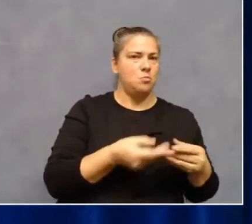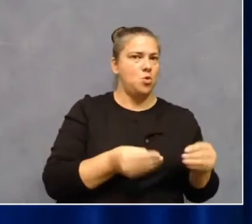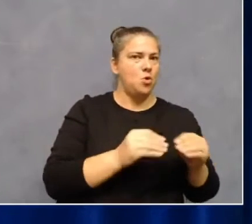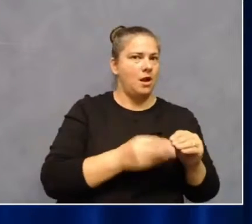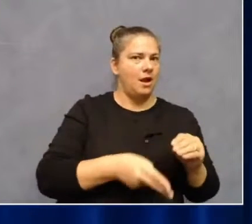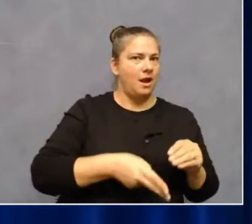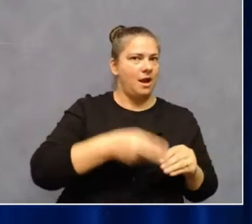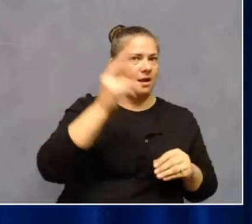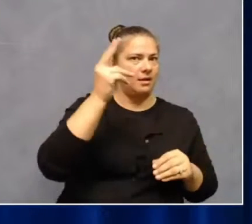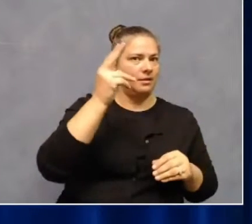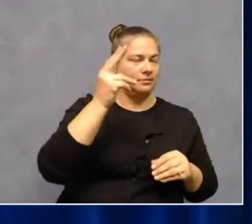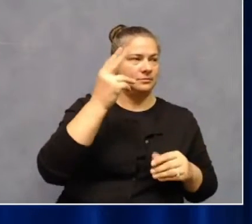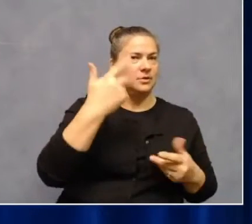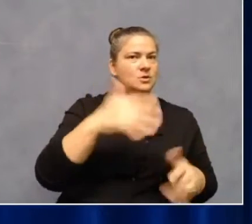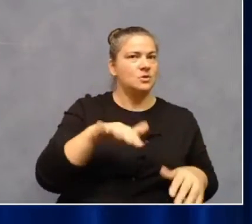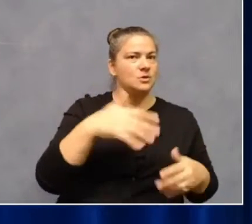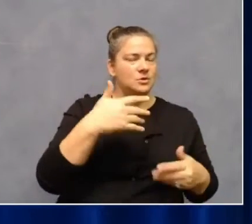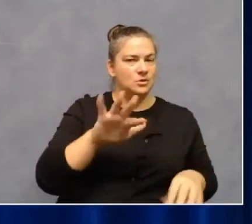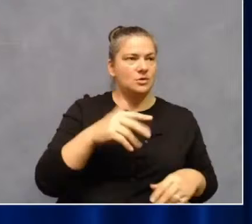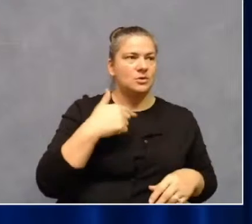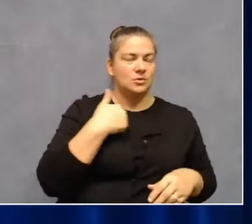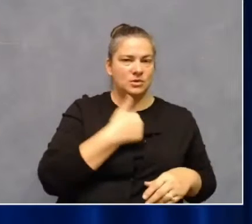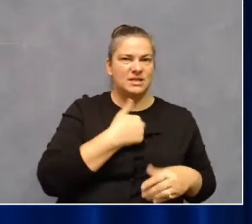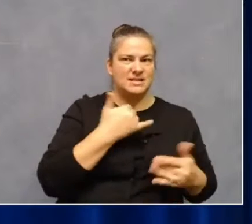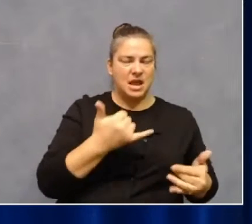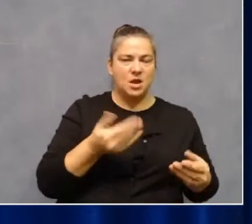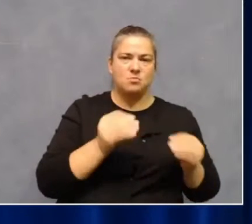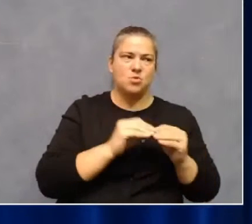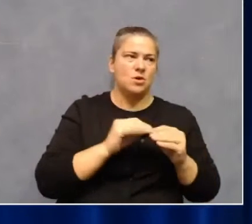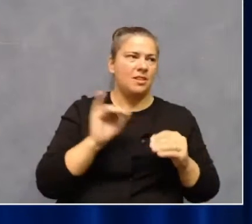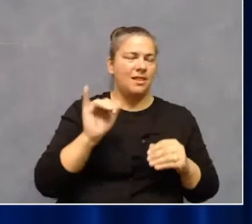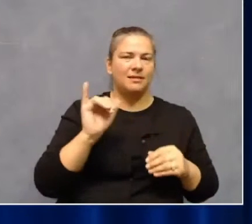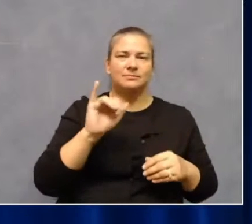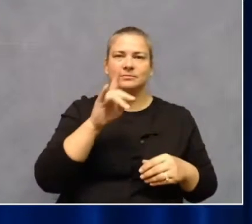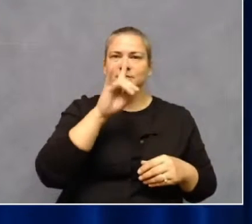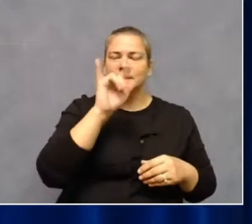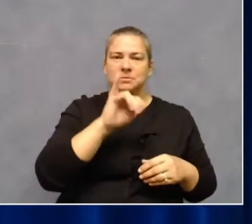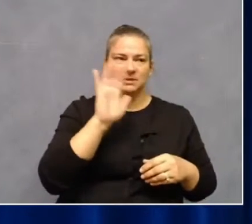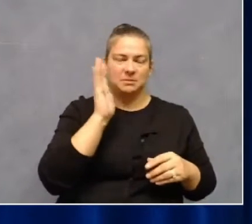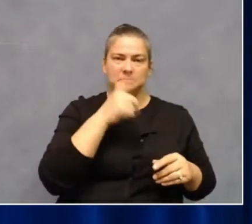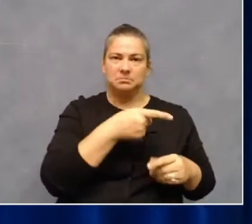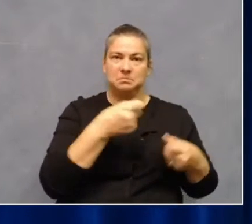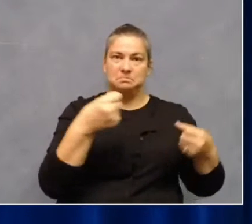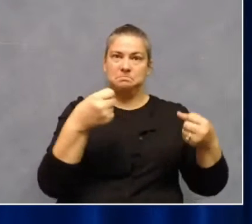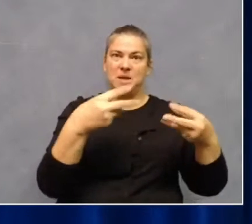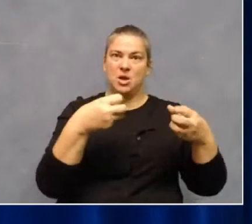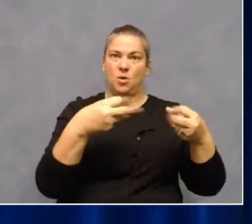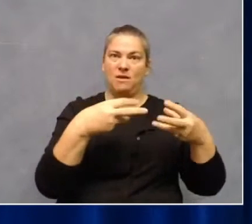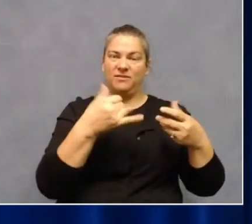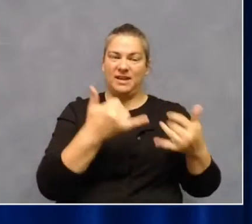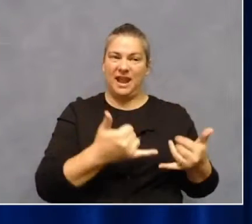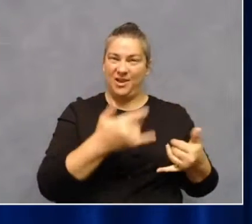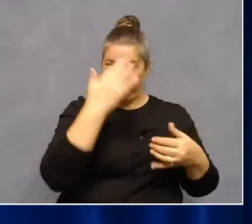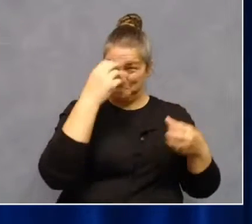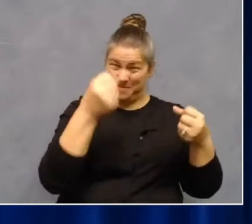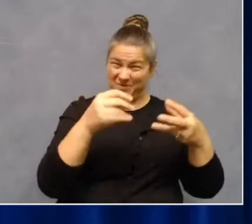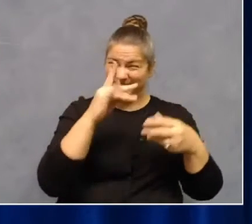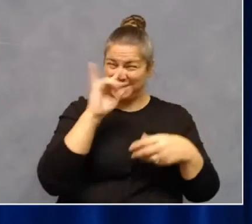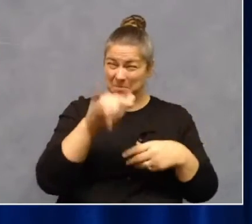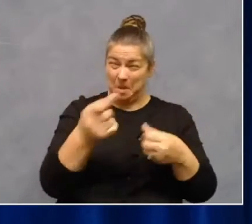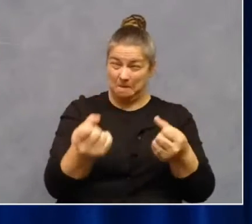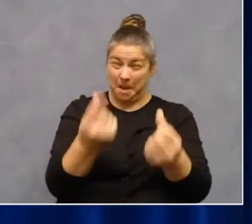disease activity. We're running a lot hotter now. It's like the popcorn is popping in the microwave at full intensity. And if we launch from